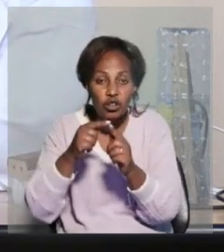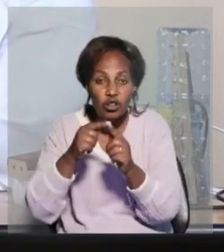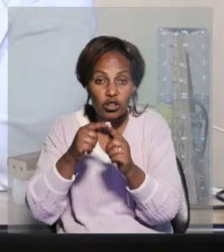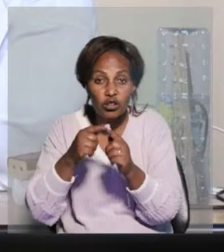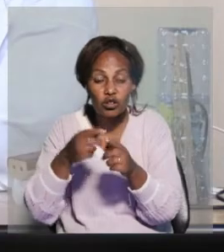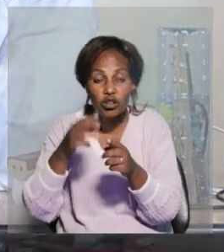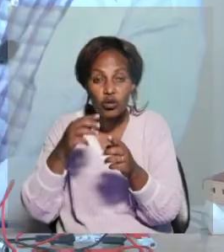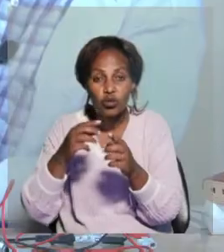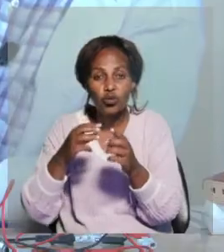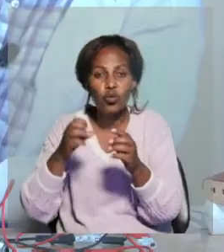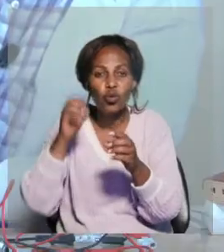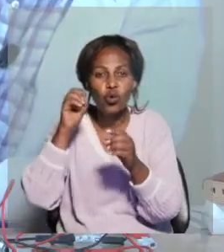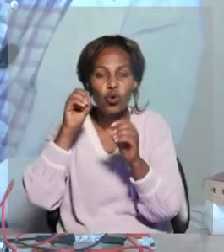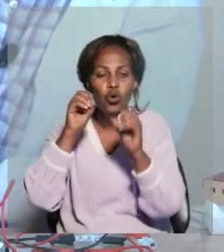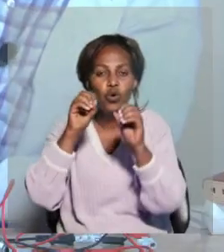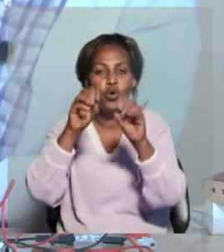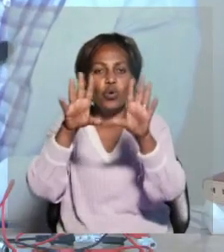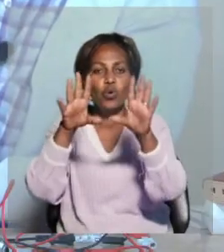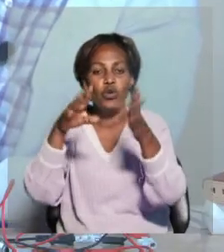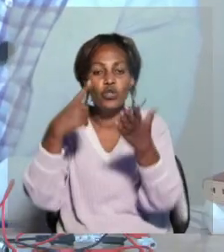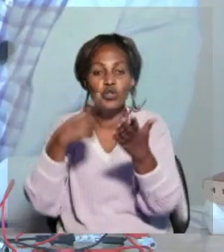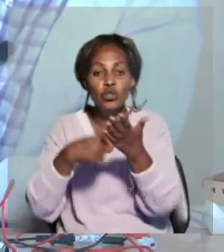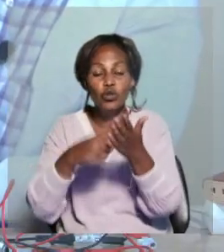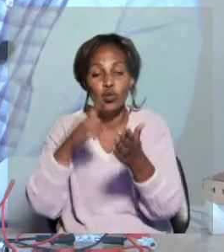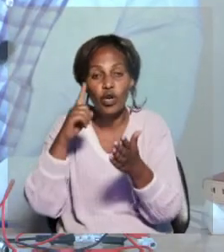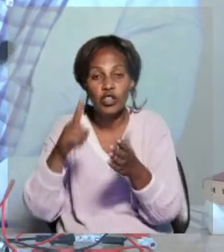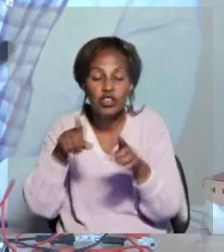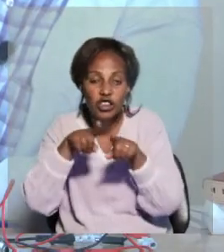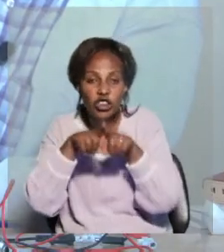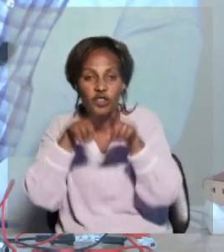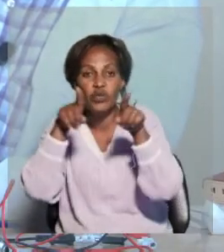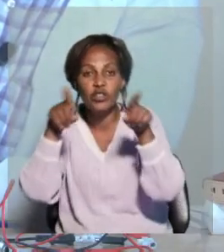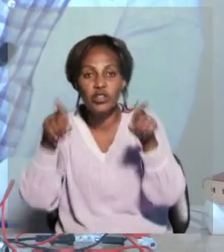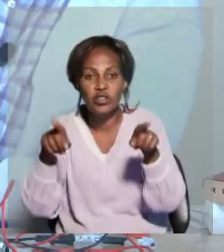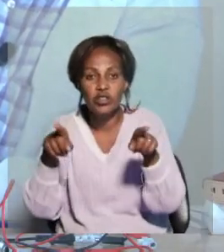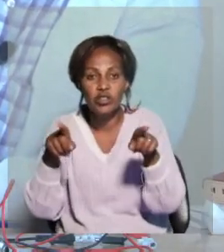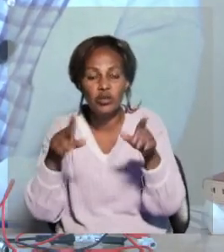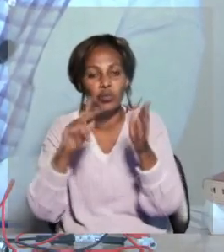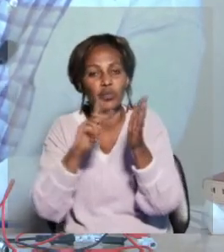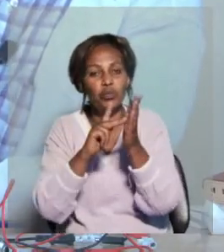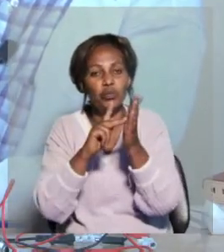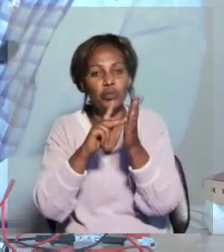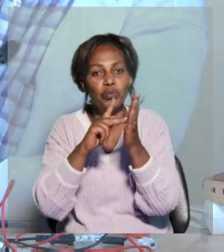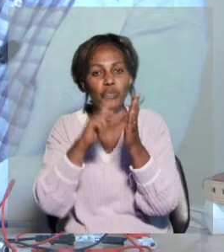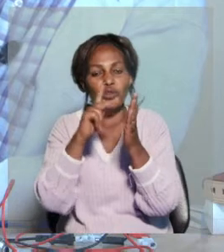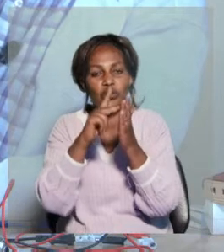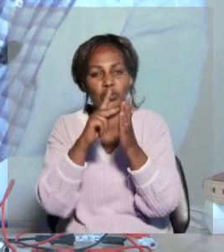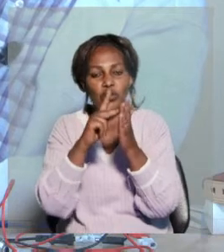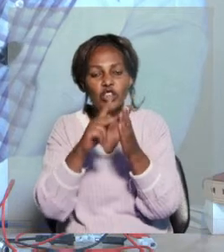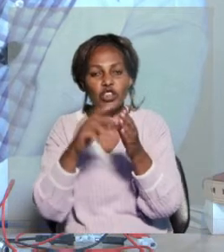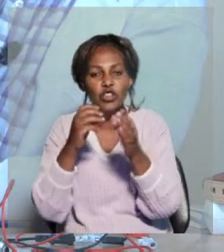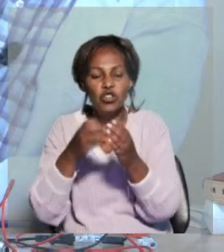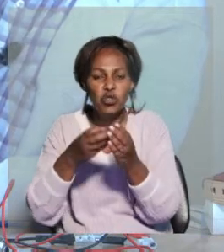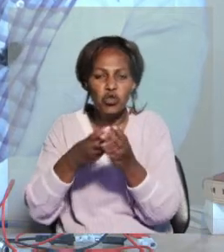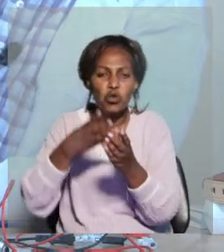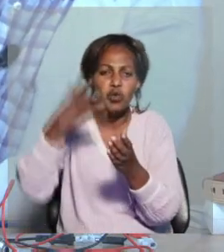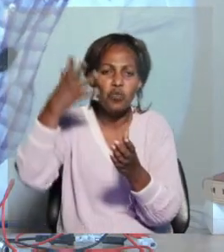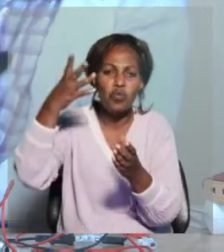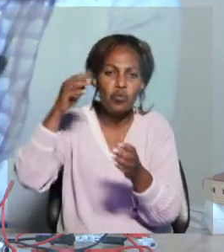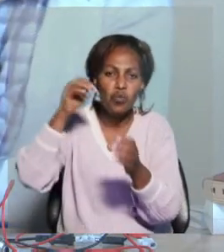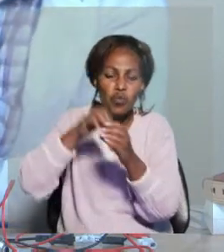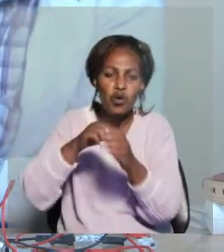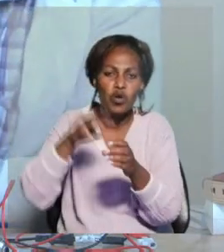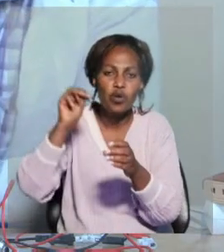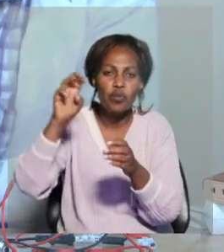glow. This one uses a different principle. Yeah. It excites mercury vapor inside the